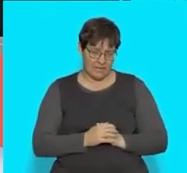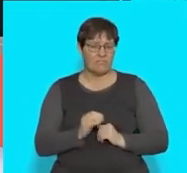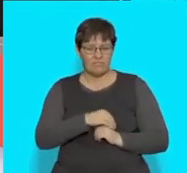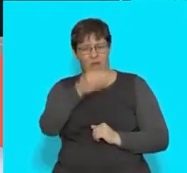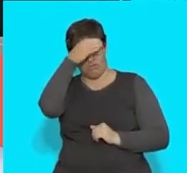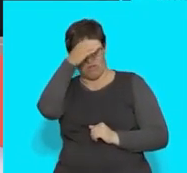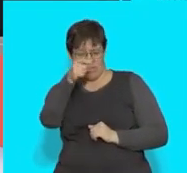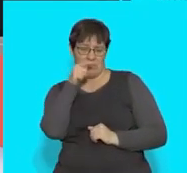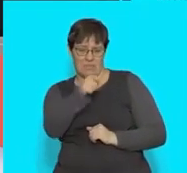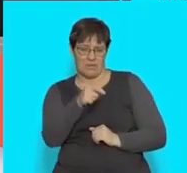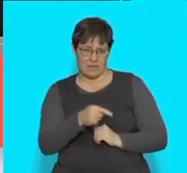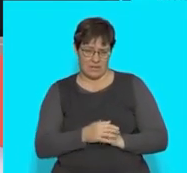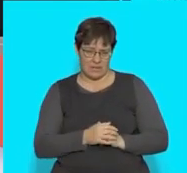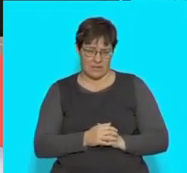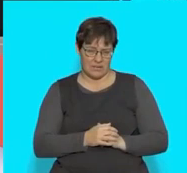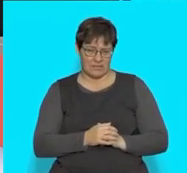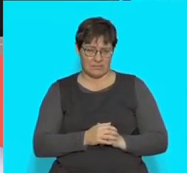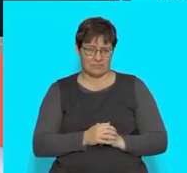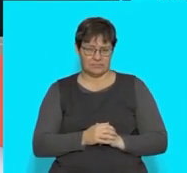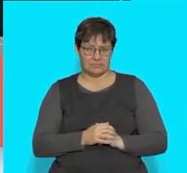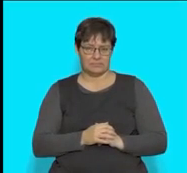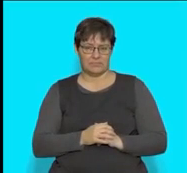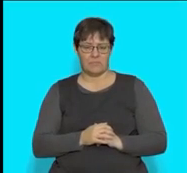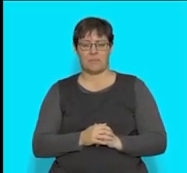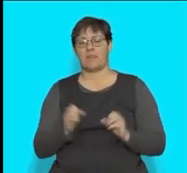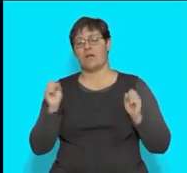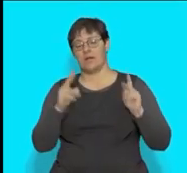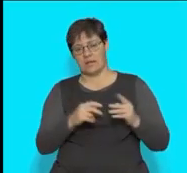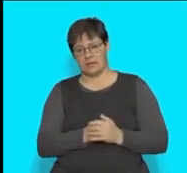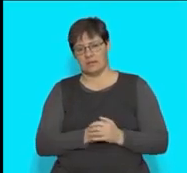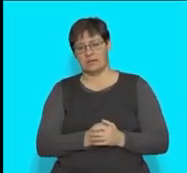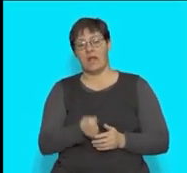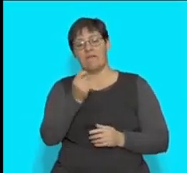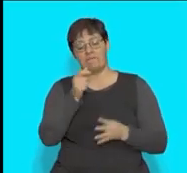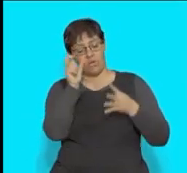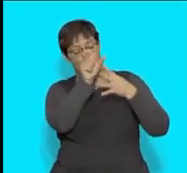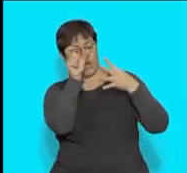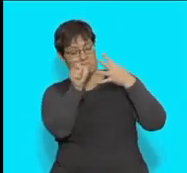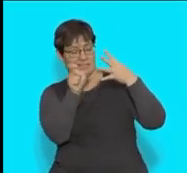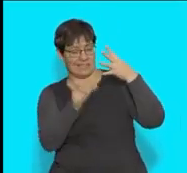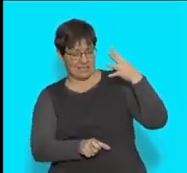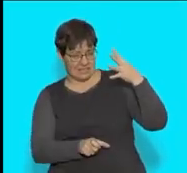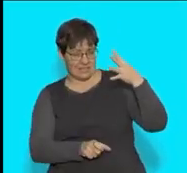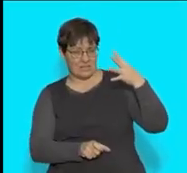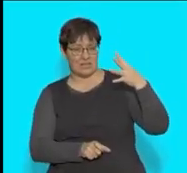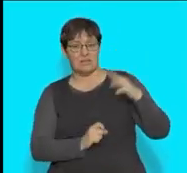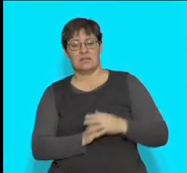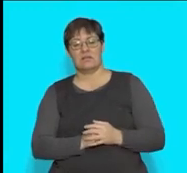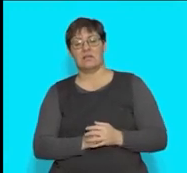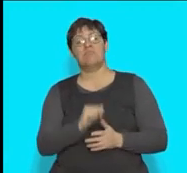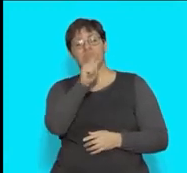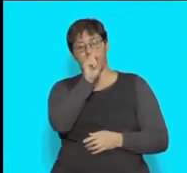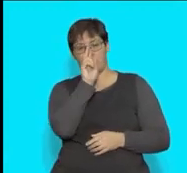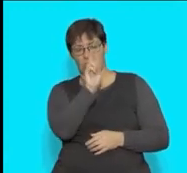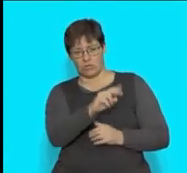that's the concept that we have been looking at. All right, there are a few words, as I said to you each time on the board, that